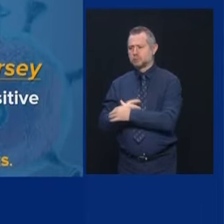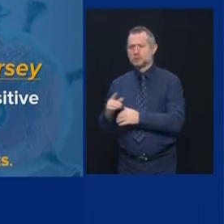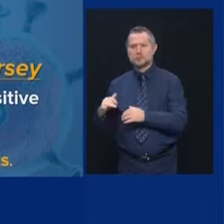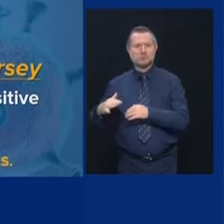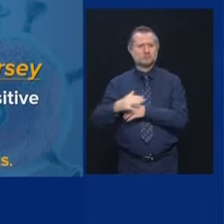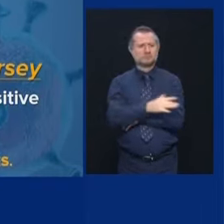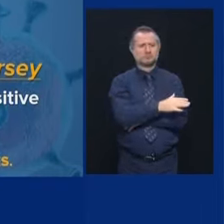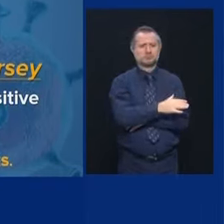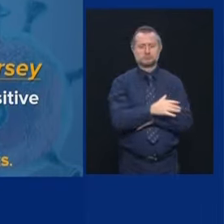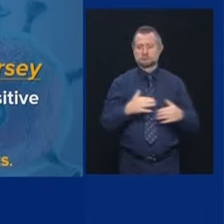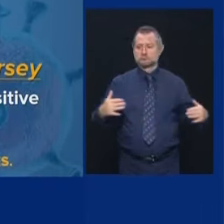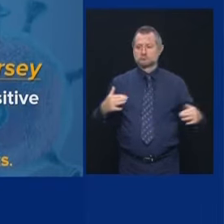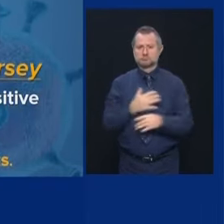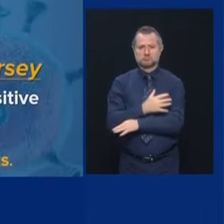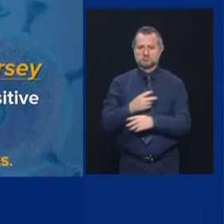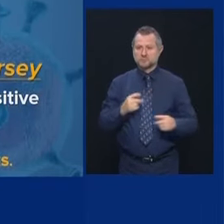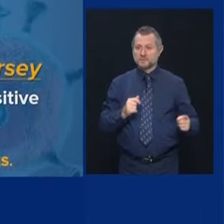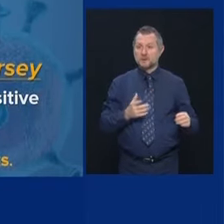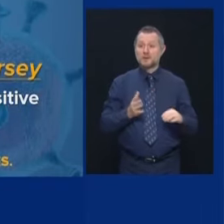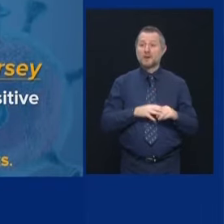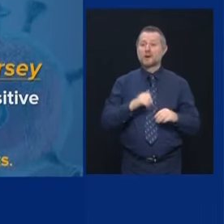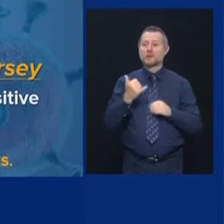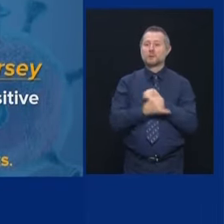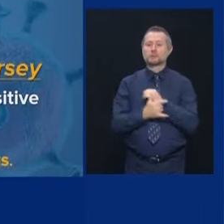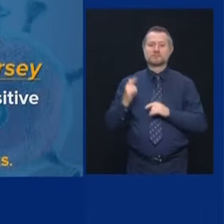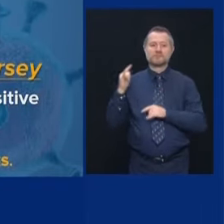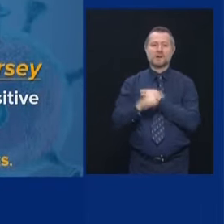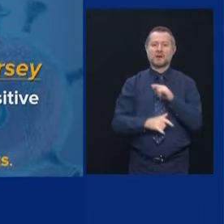flying in from other countries. So,